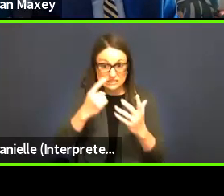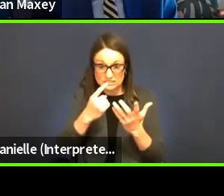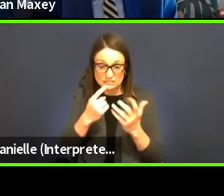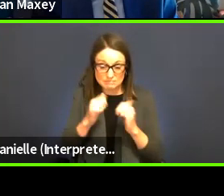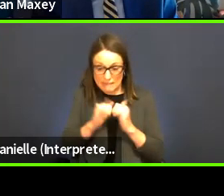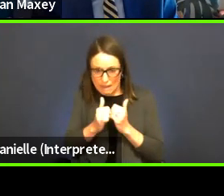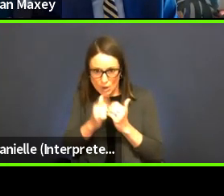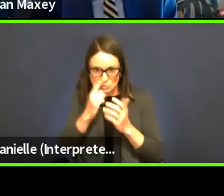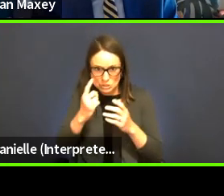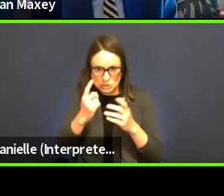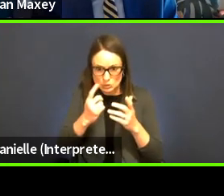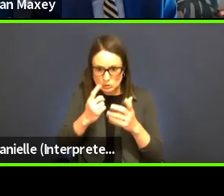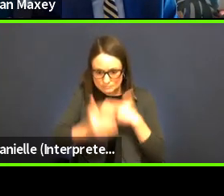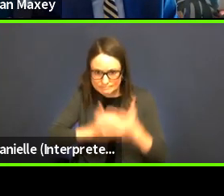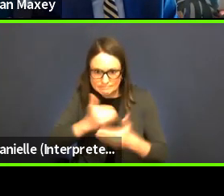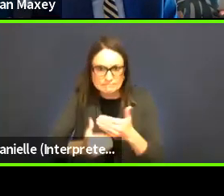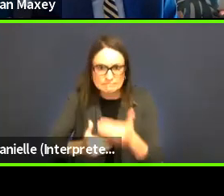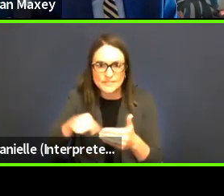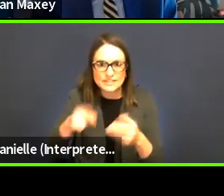particular.